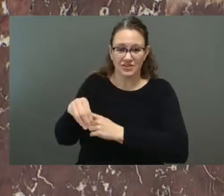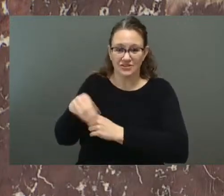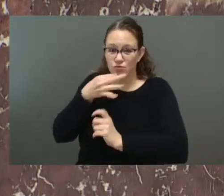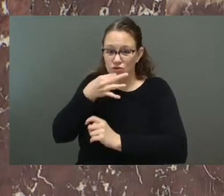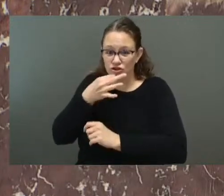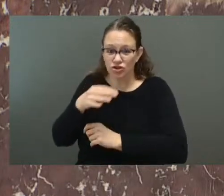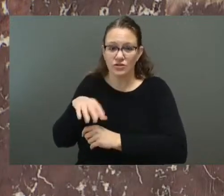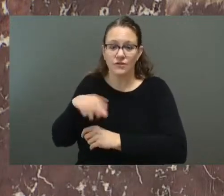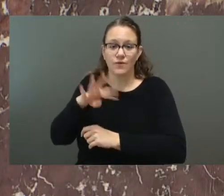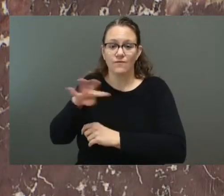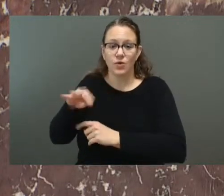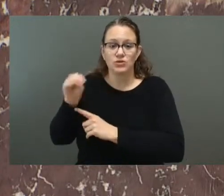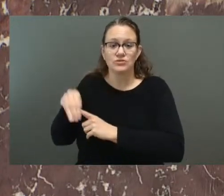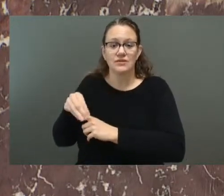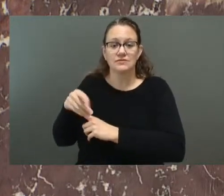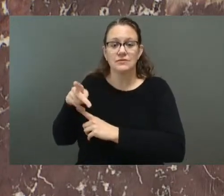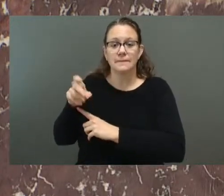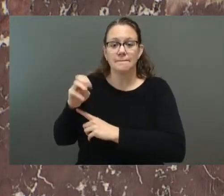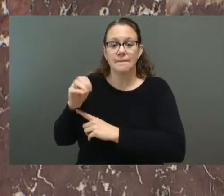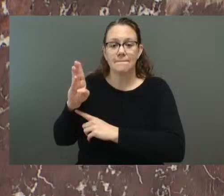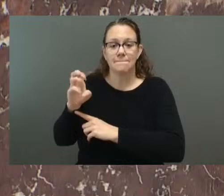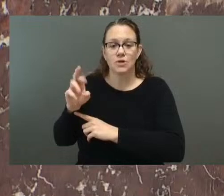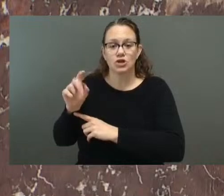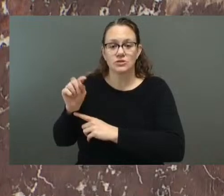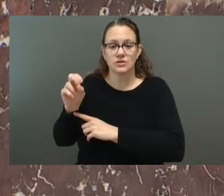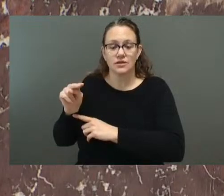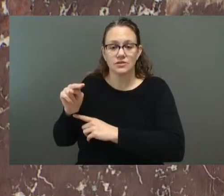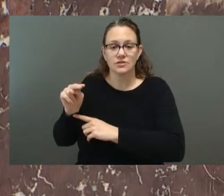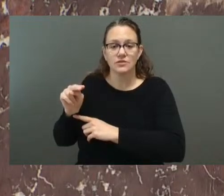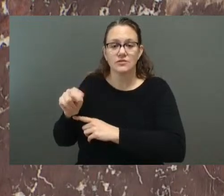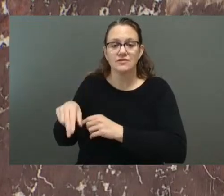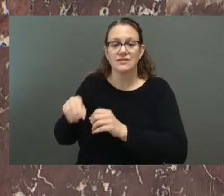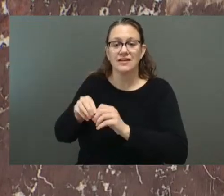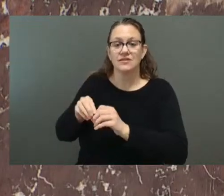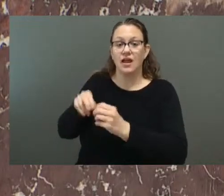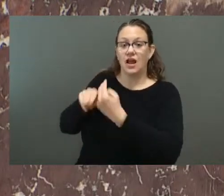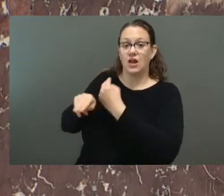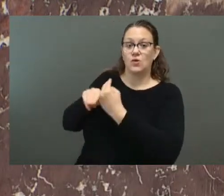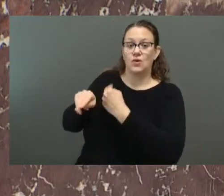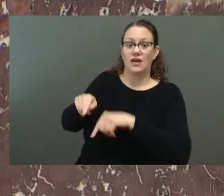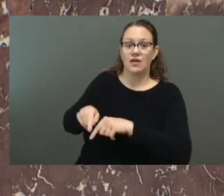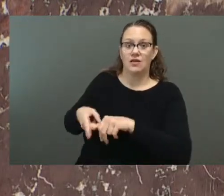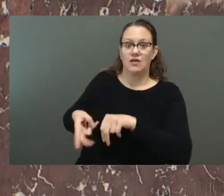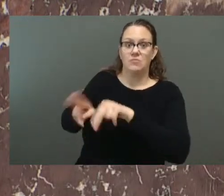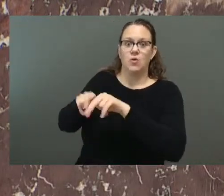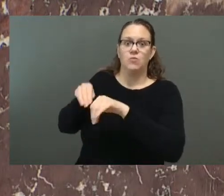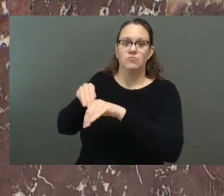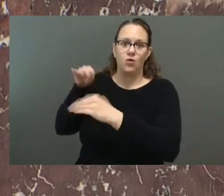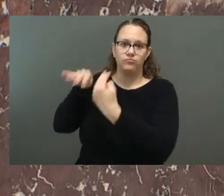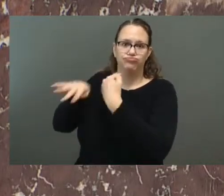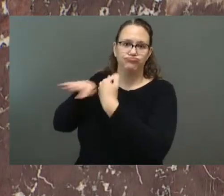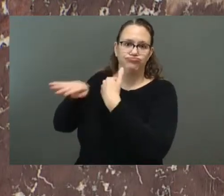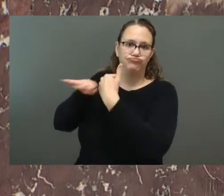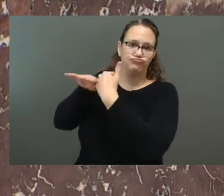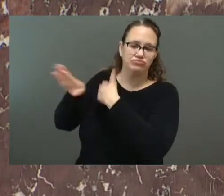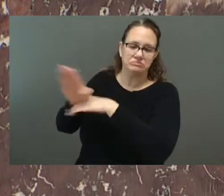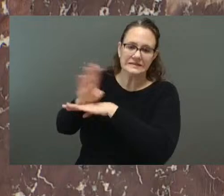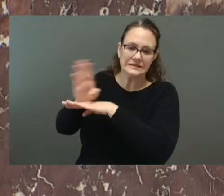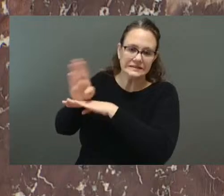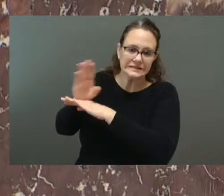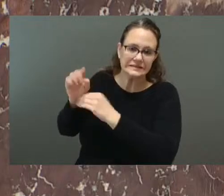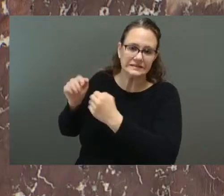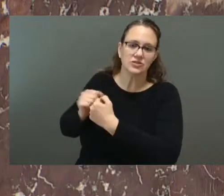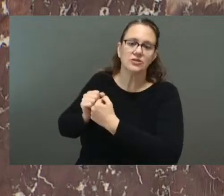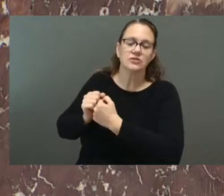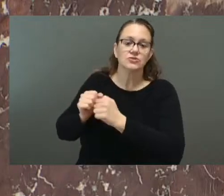its limited capacity getting busier and busier. BC Transit, local government, and the Squamish and Lilwat nations also recognize it, and it's time for